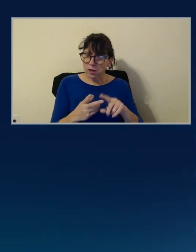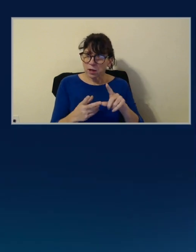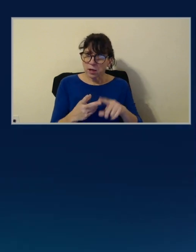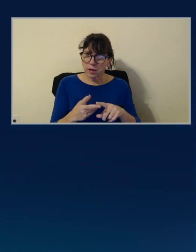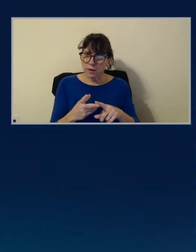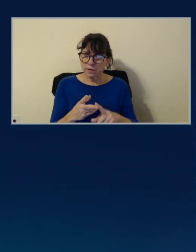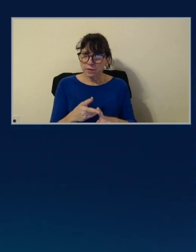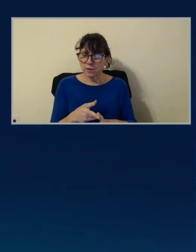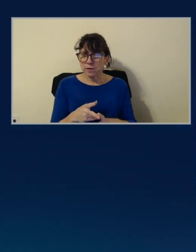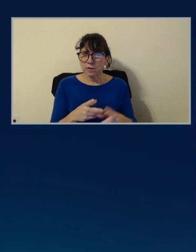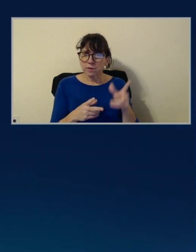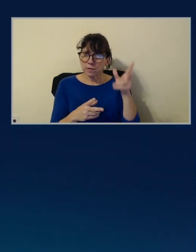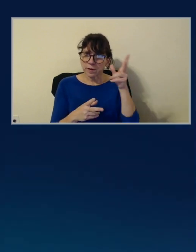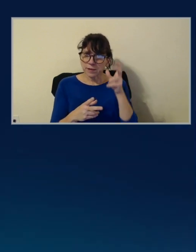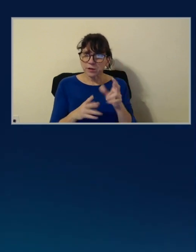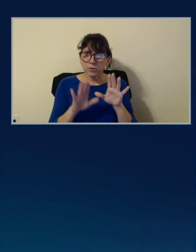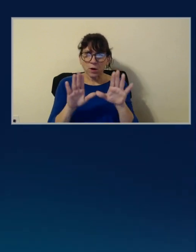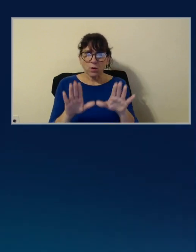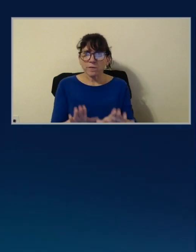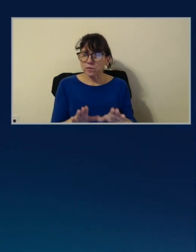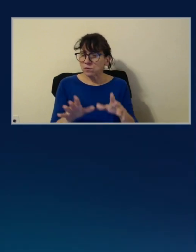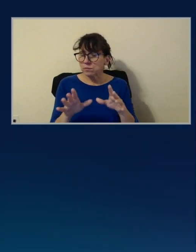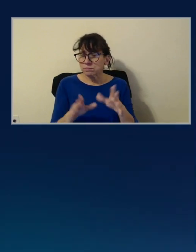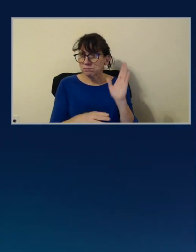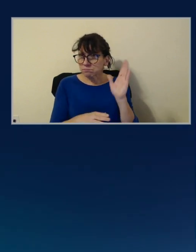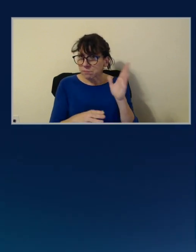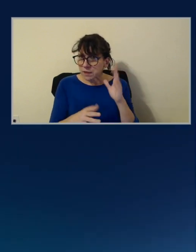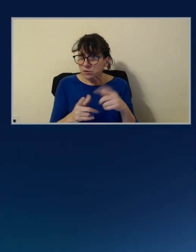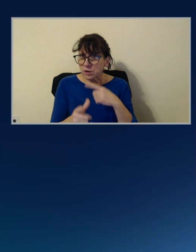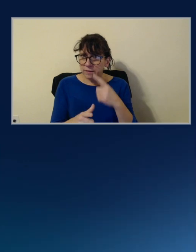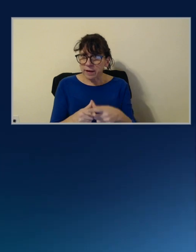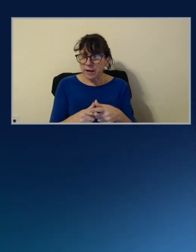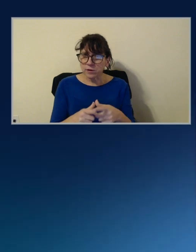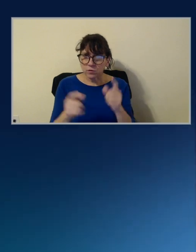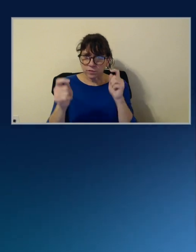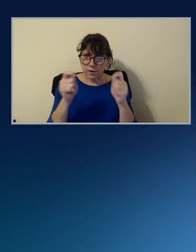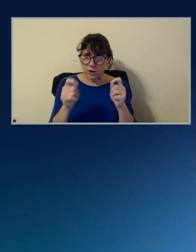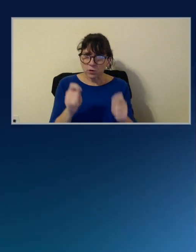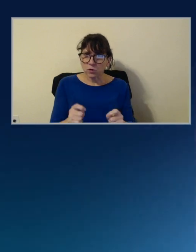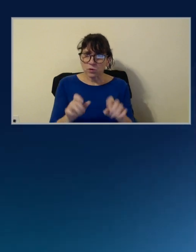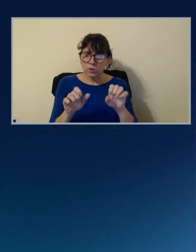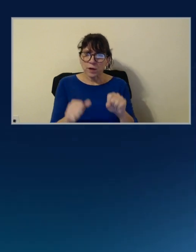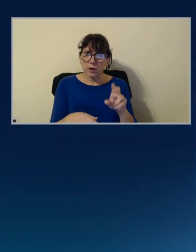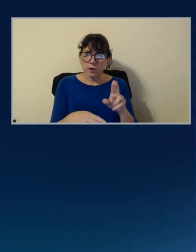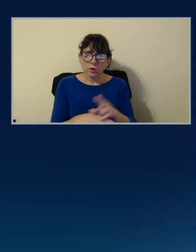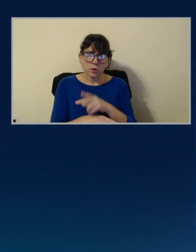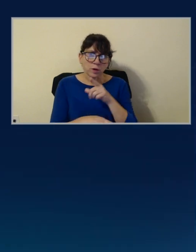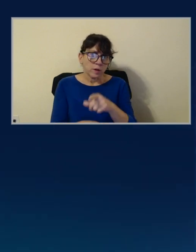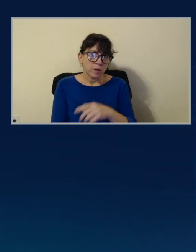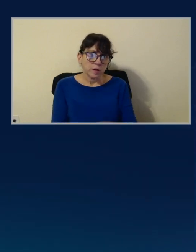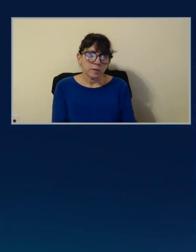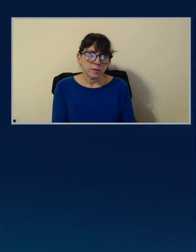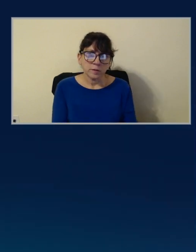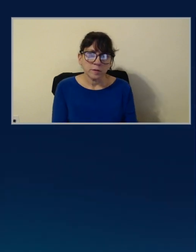wonderful Suman and fine-tuned it, or did continuous pre-training, you can absolutely use this because it's just an API call away.